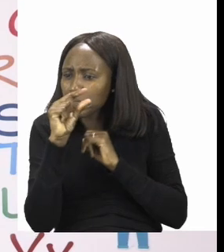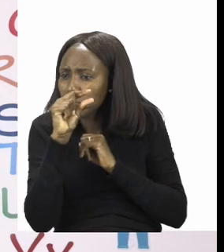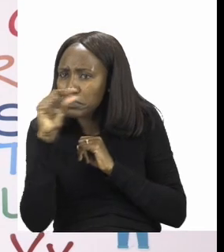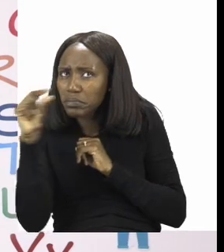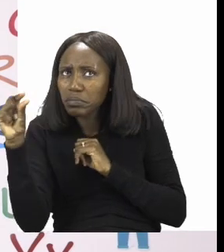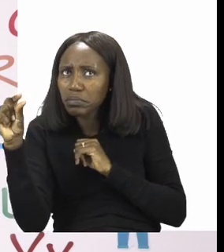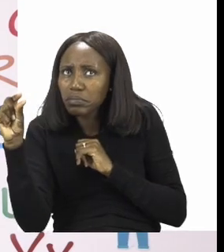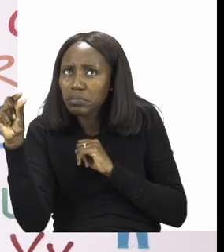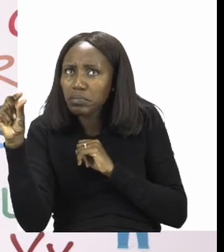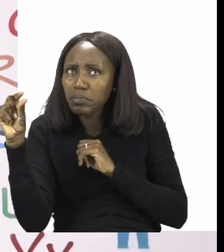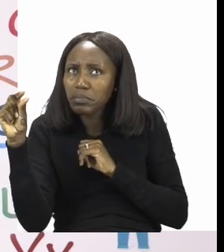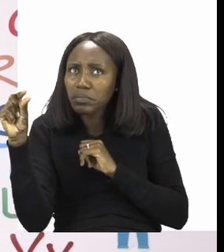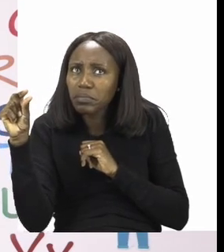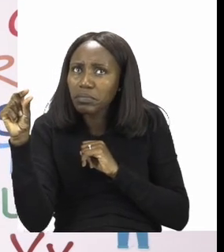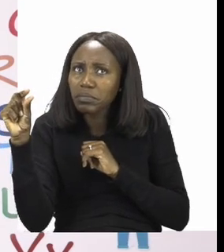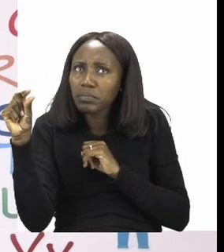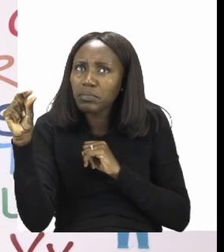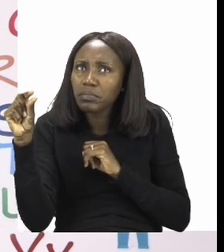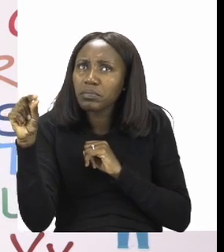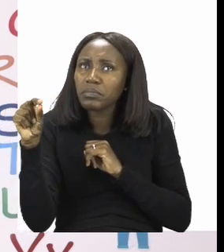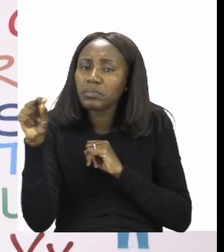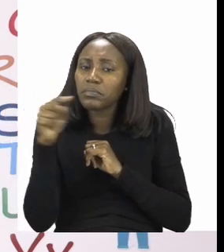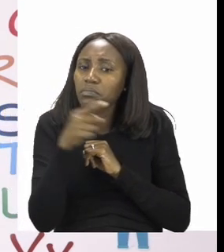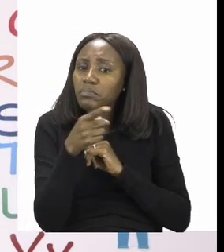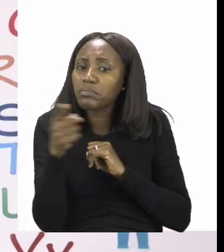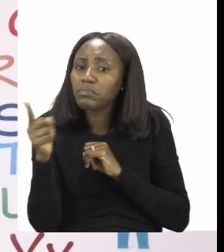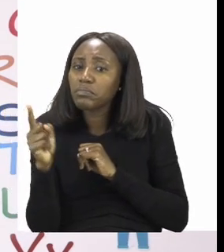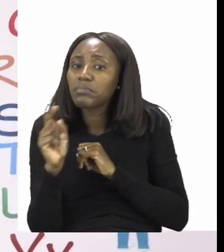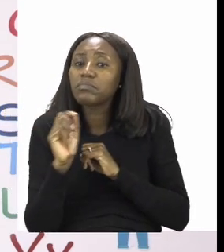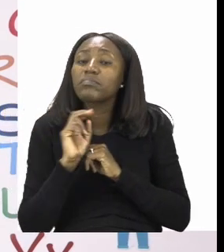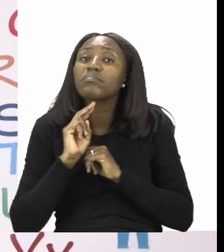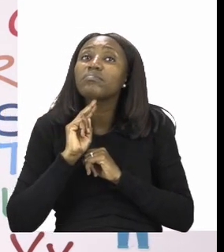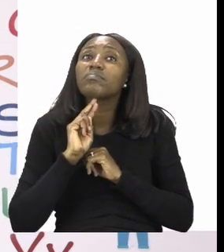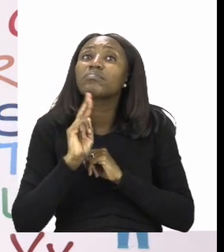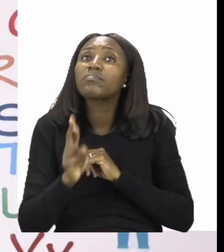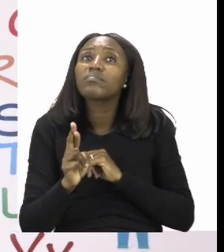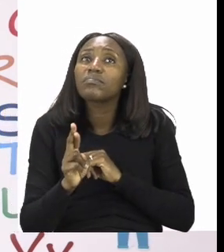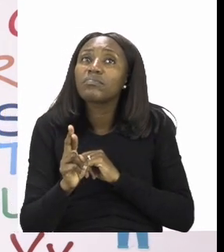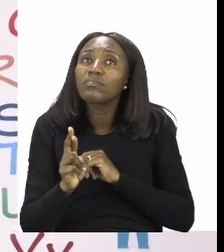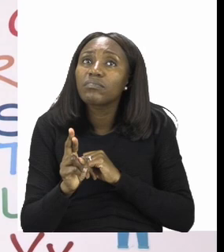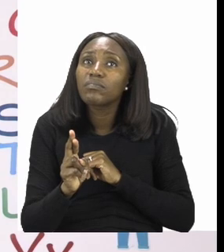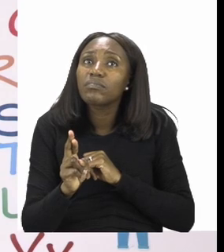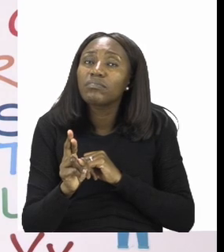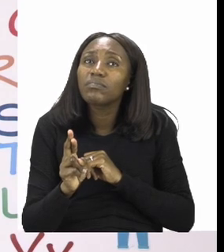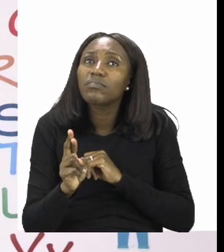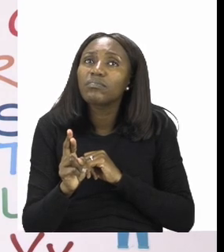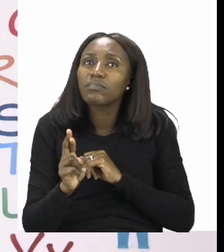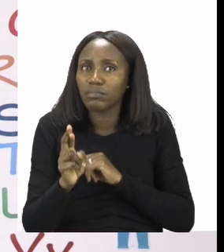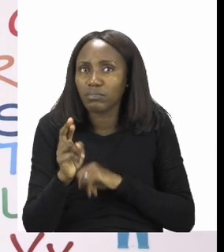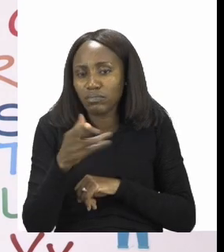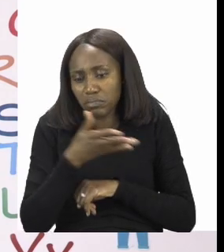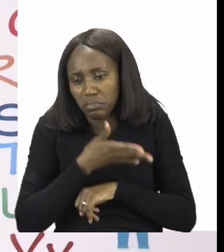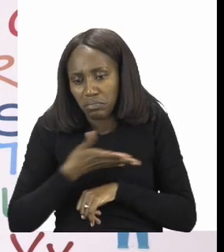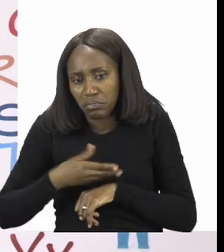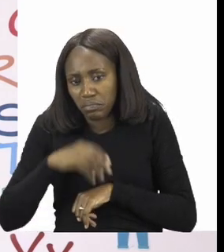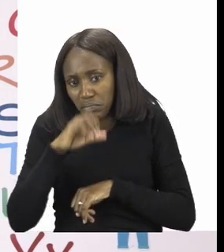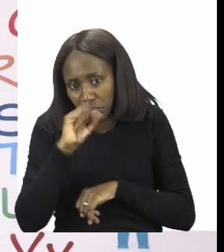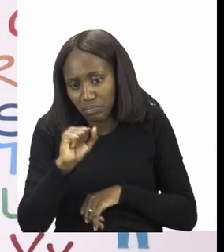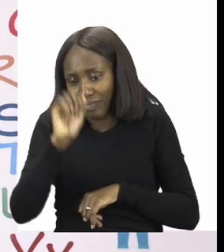backwards. They are, we have put it here, they are, then we have